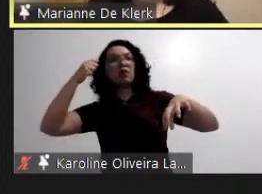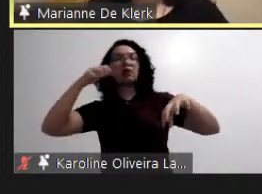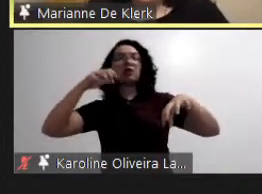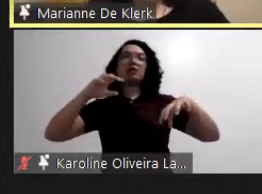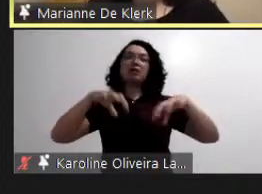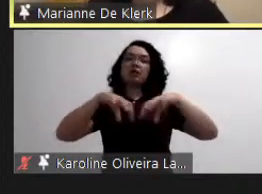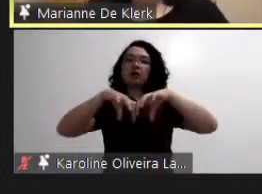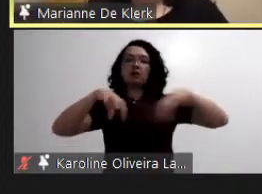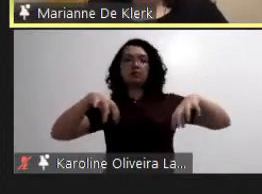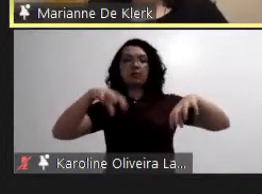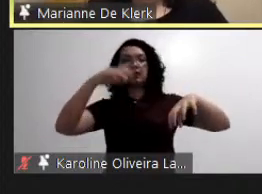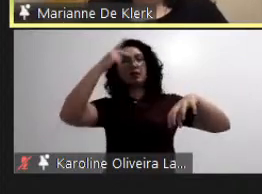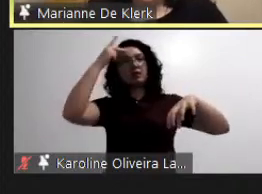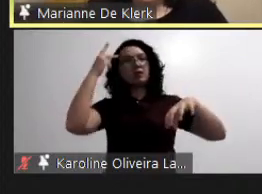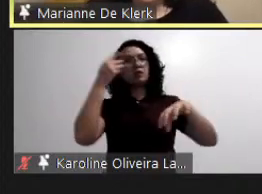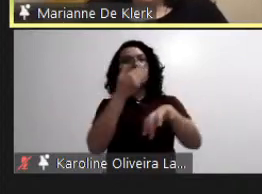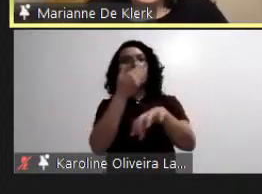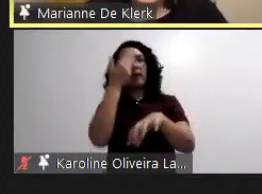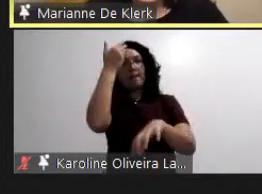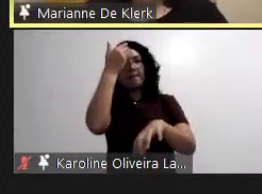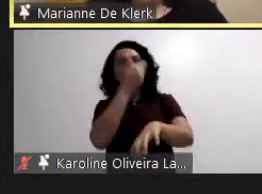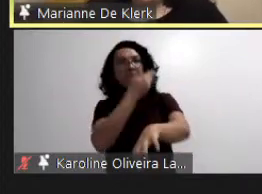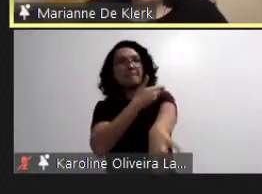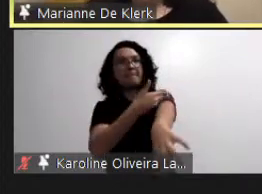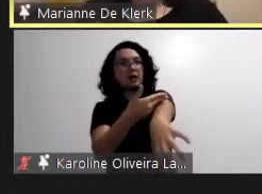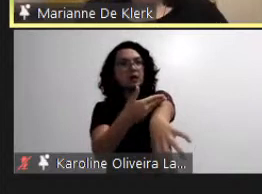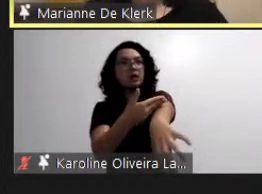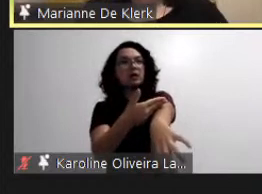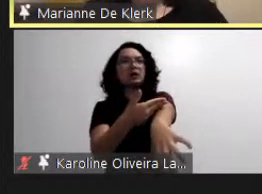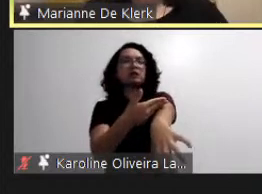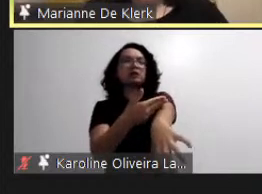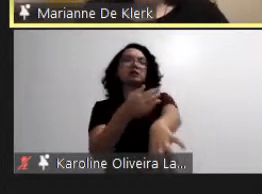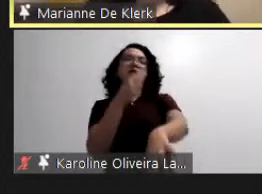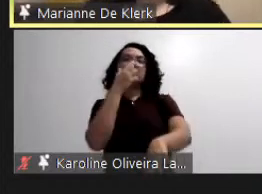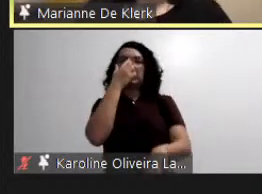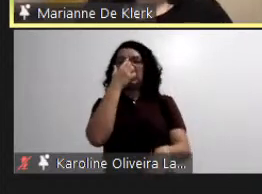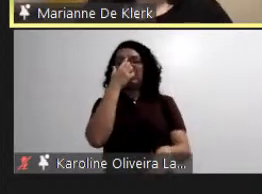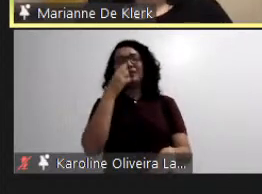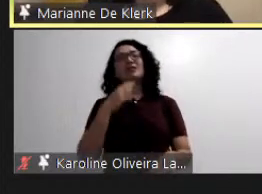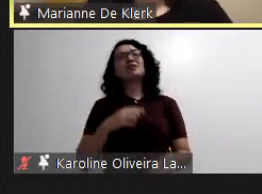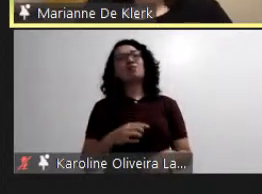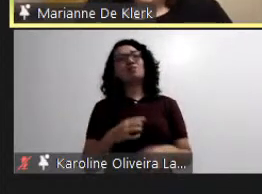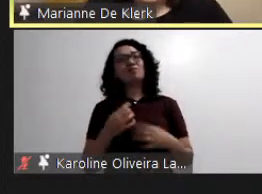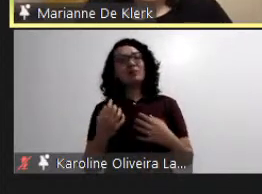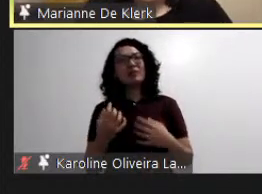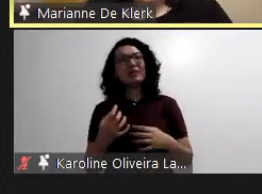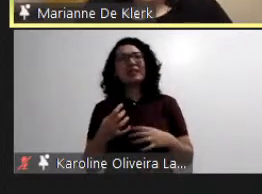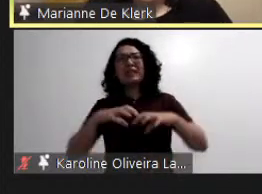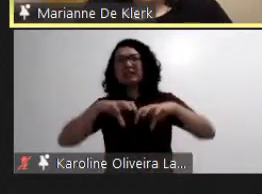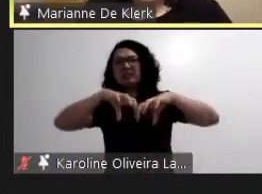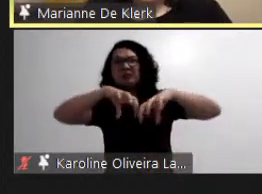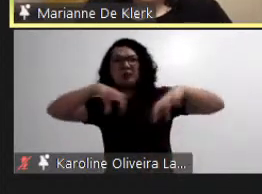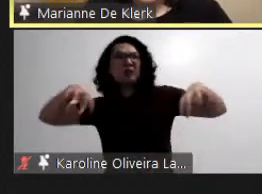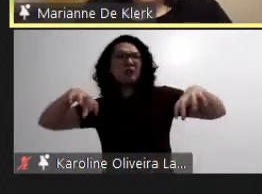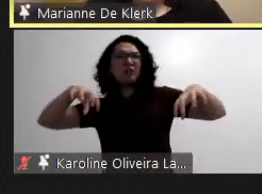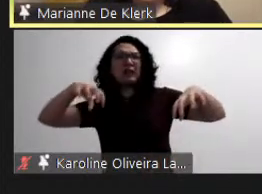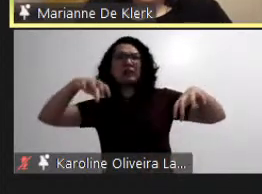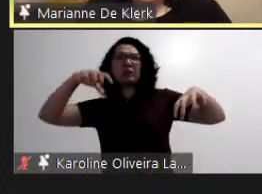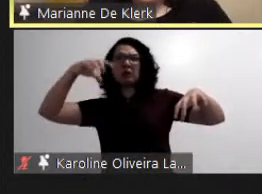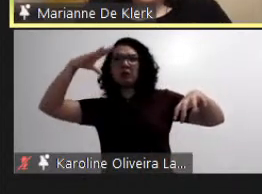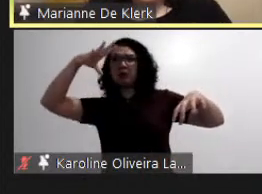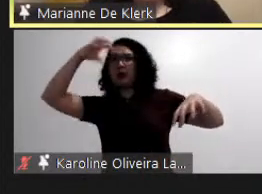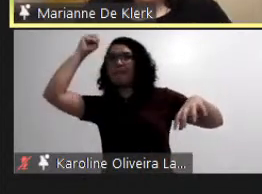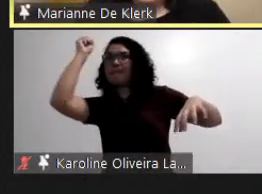done brutally on a nationwide level. To give you just one example of such a township,